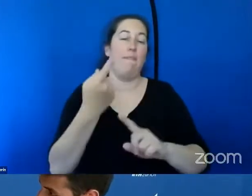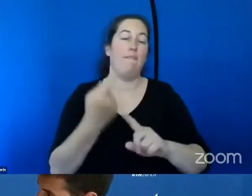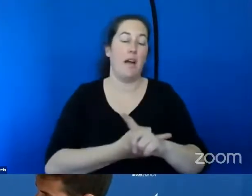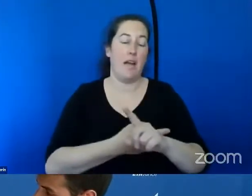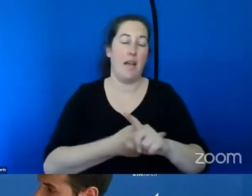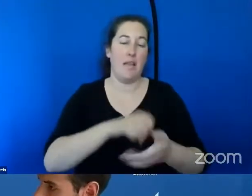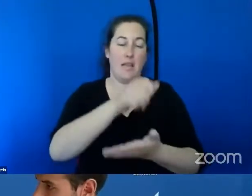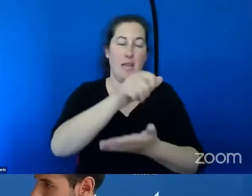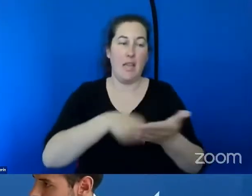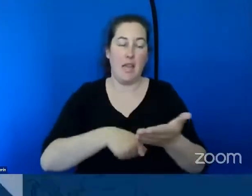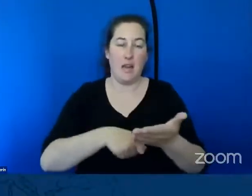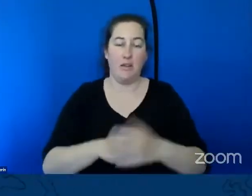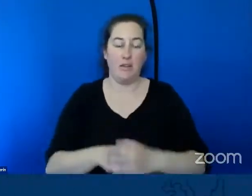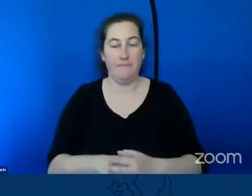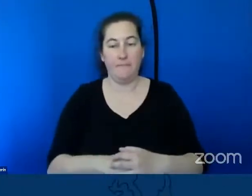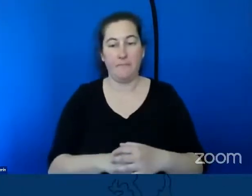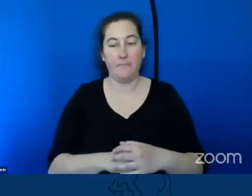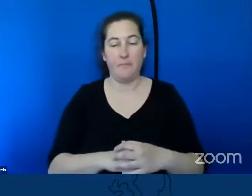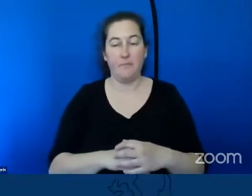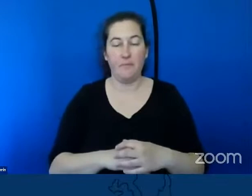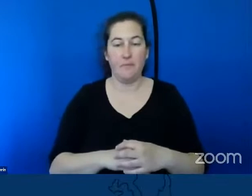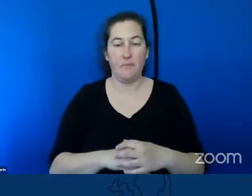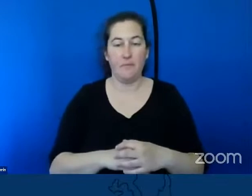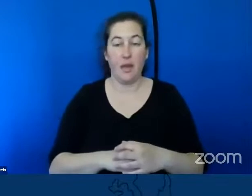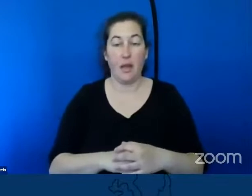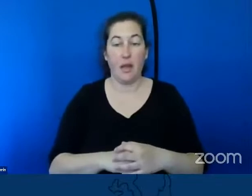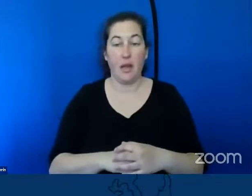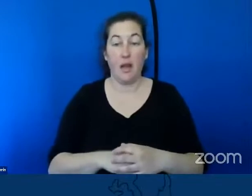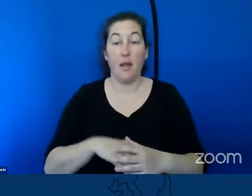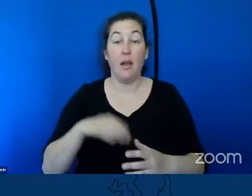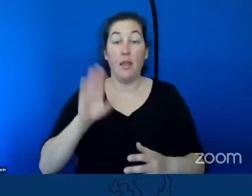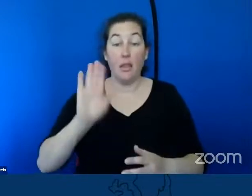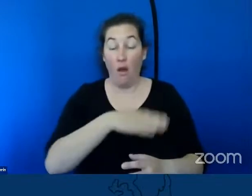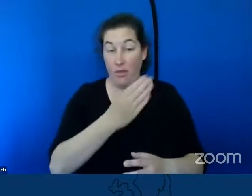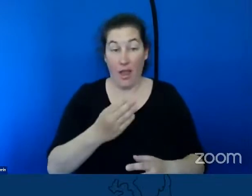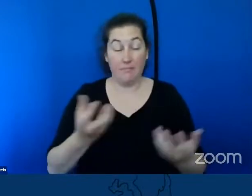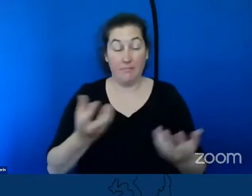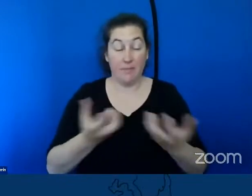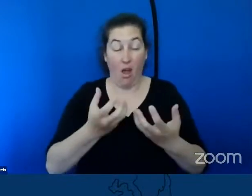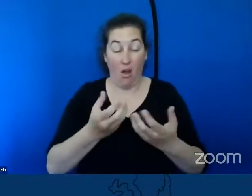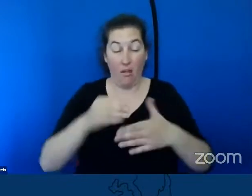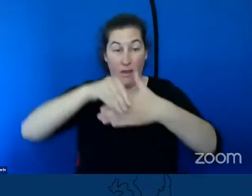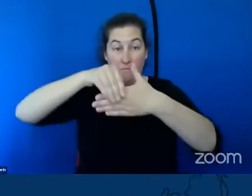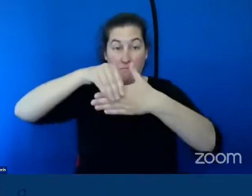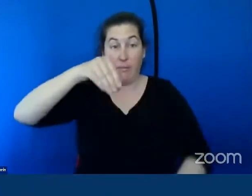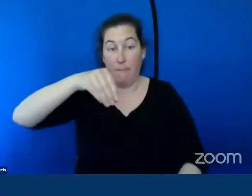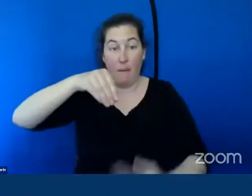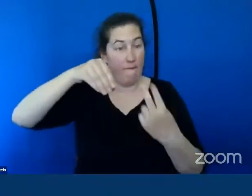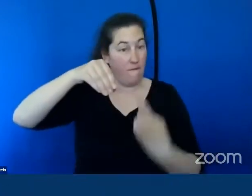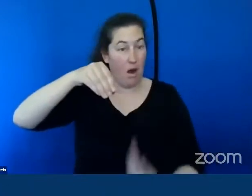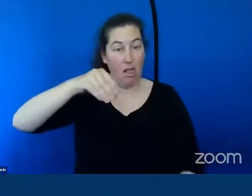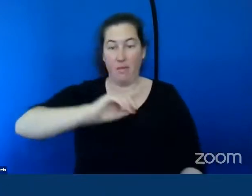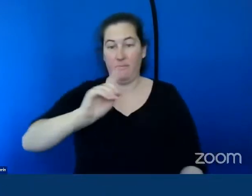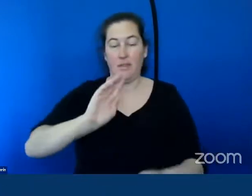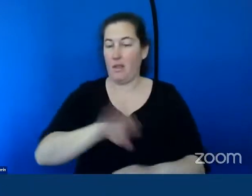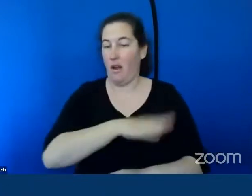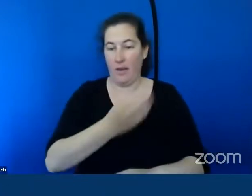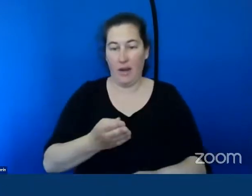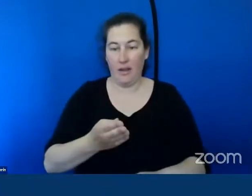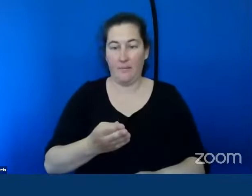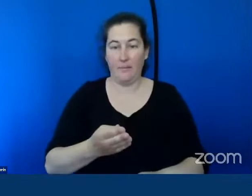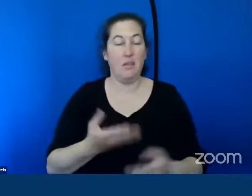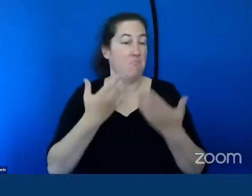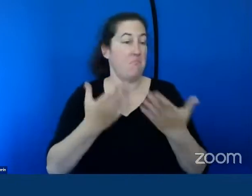residual arm that you don't want to activate. And then the prosthesis opens, the finger open, and then the object can drop. Let's